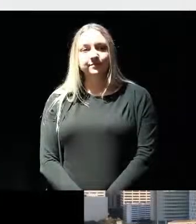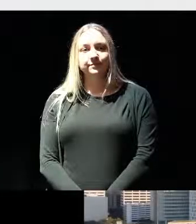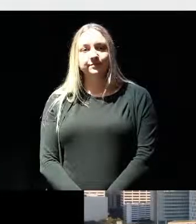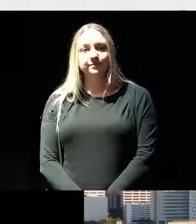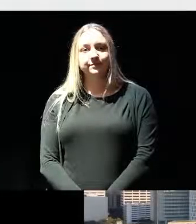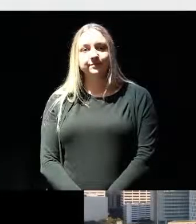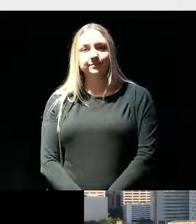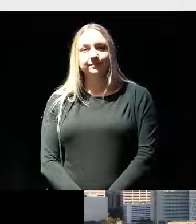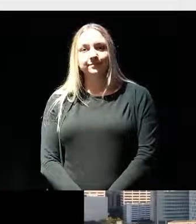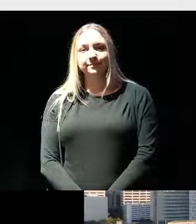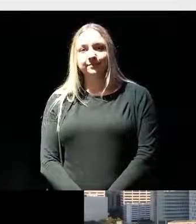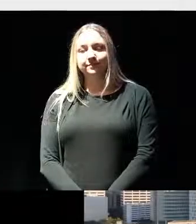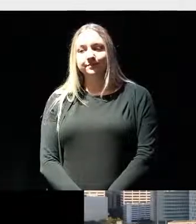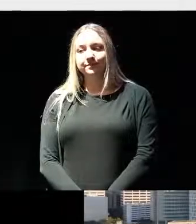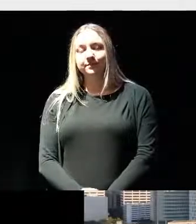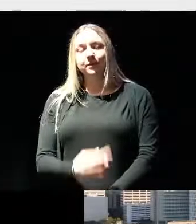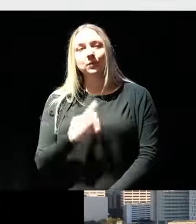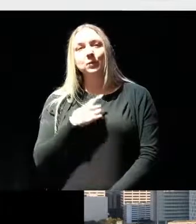We